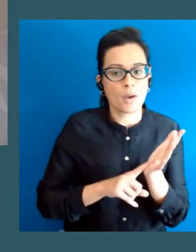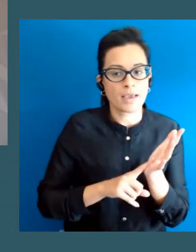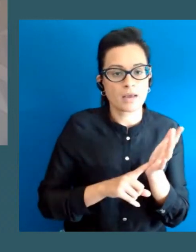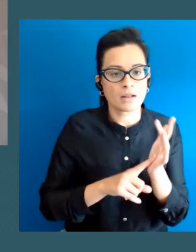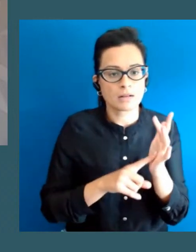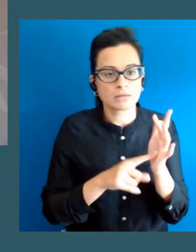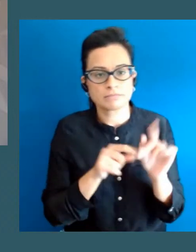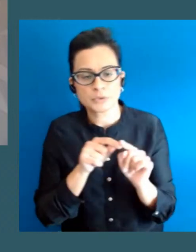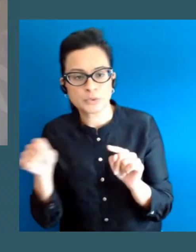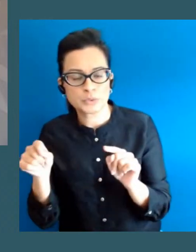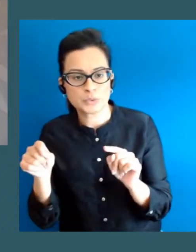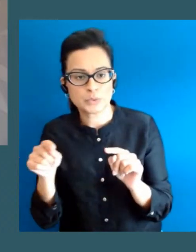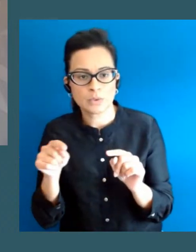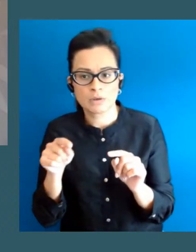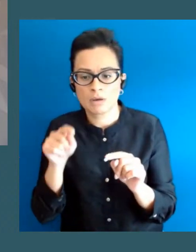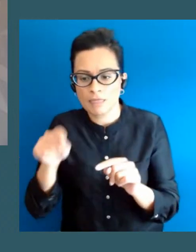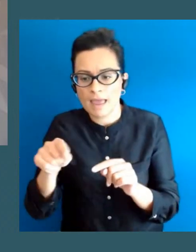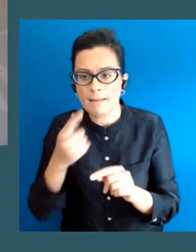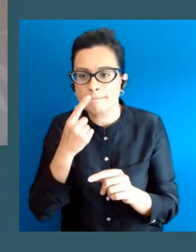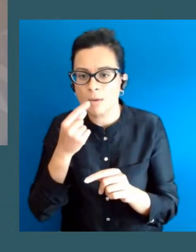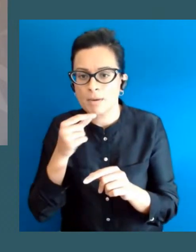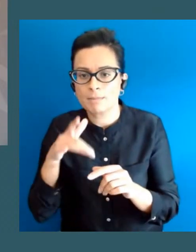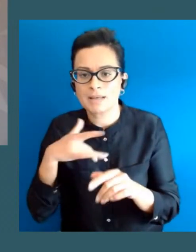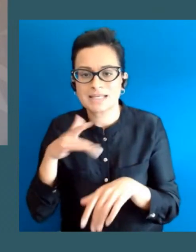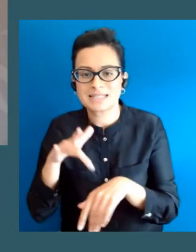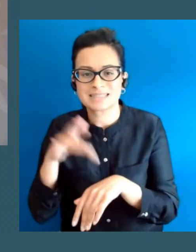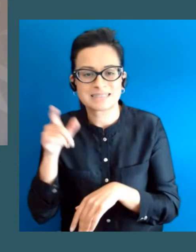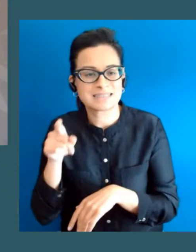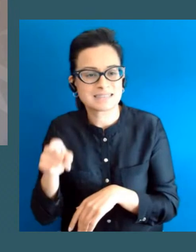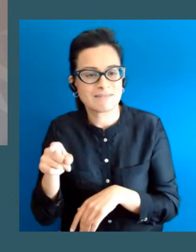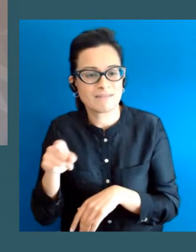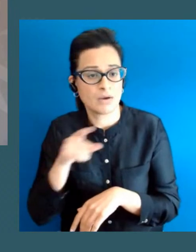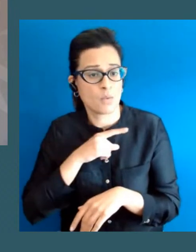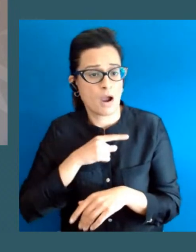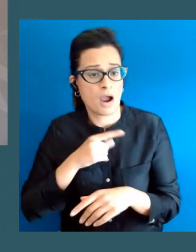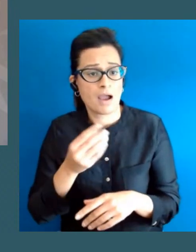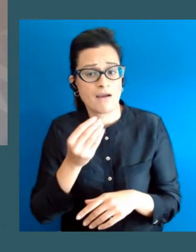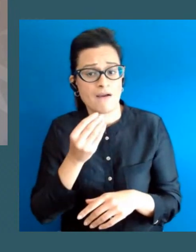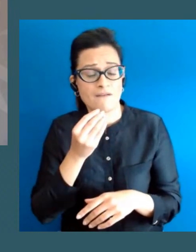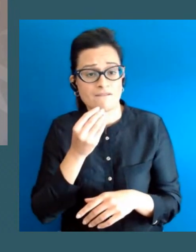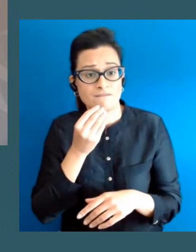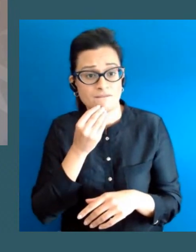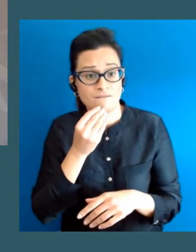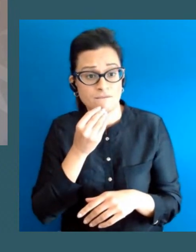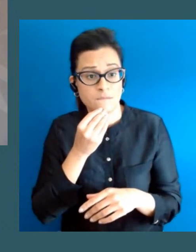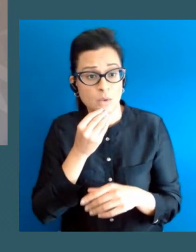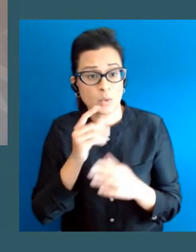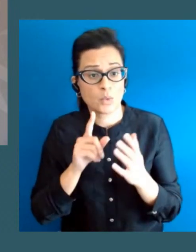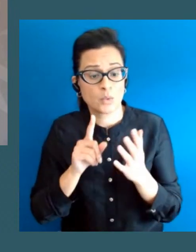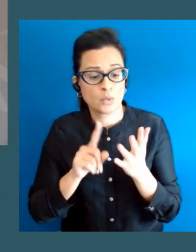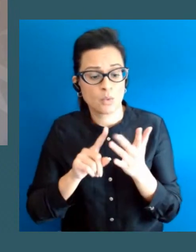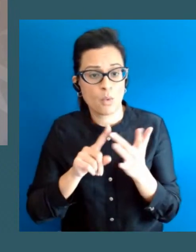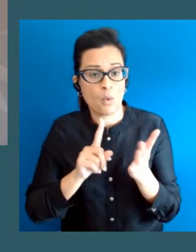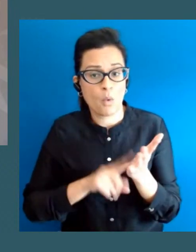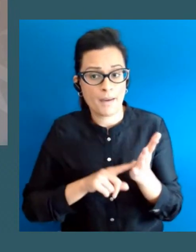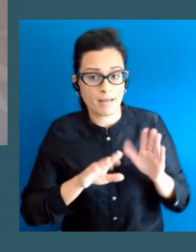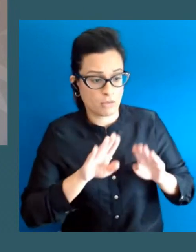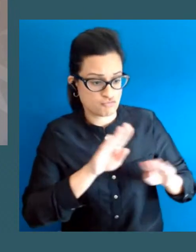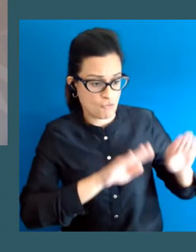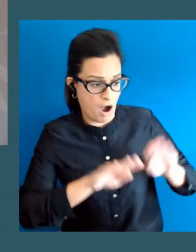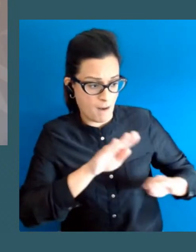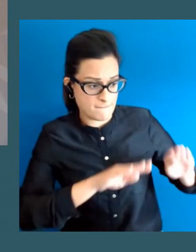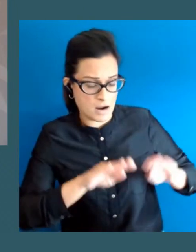cause the sensitization. Is it the fact that it's a food oil that you're rubbing in and you've got all the hair